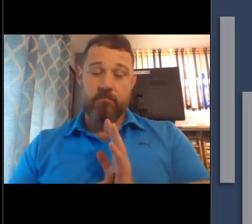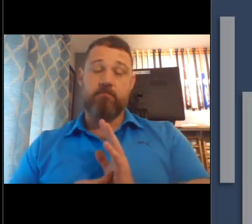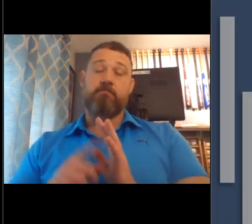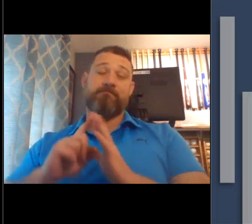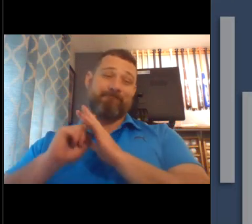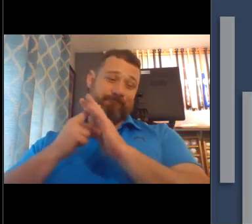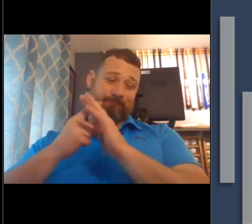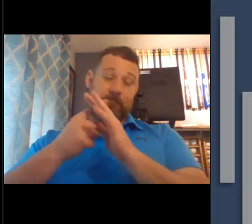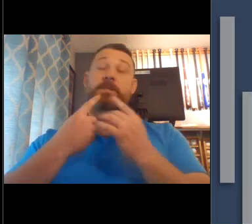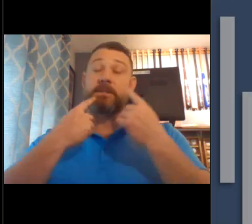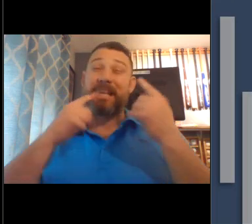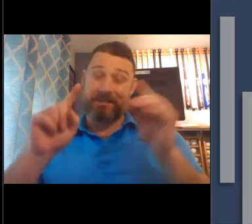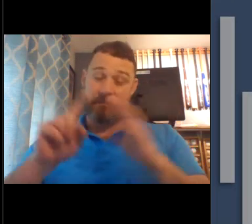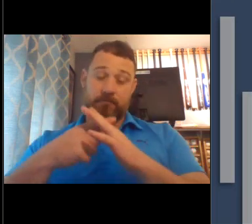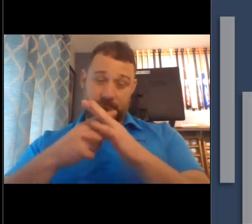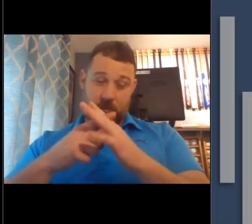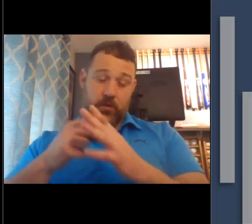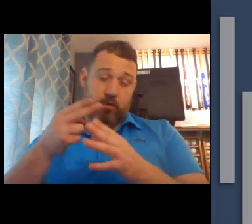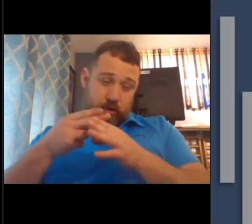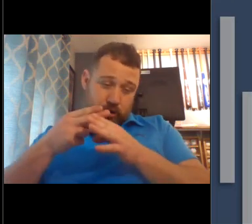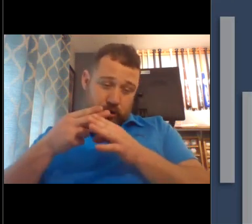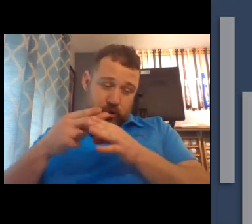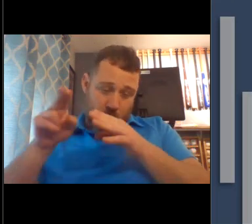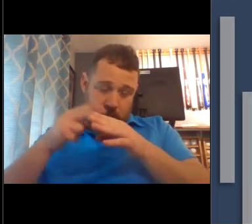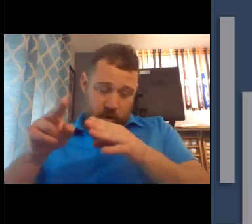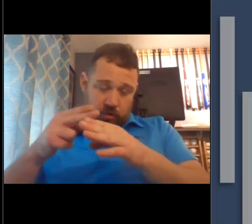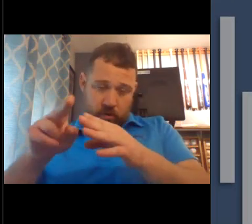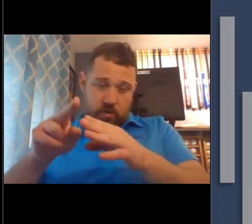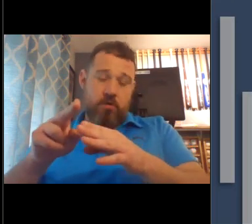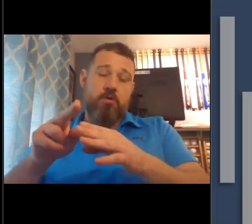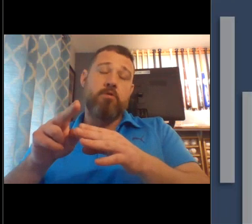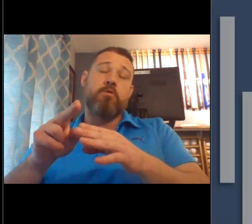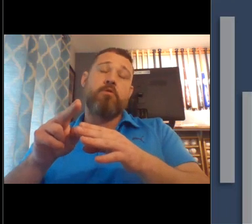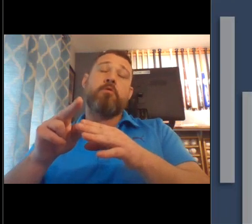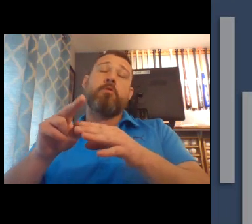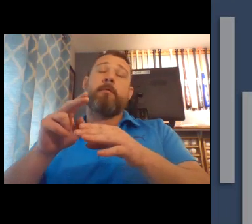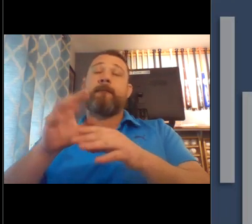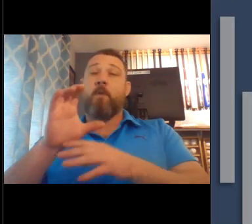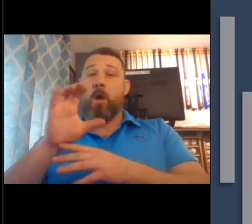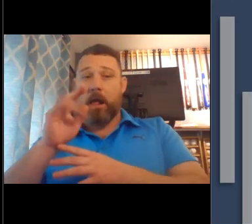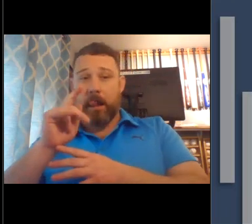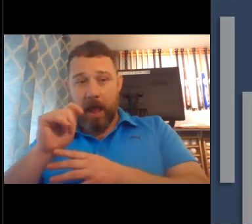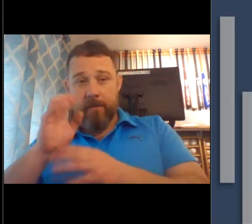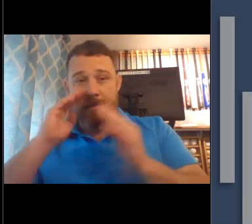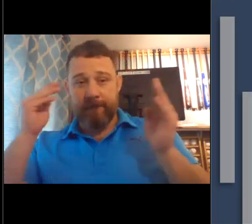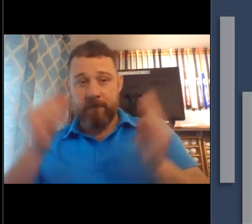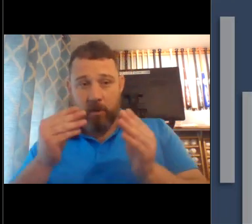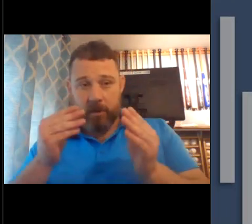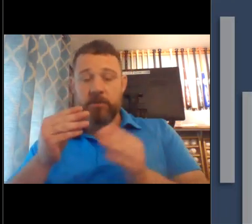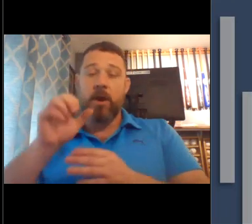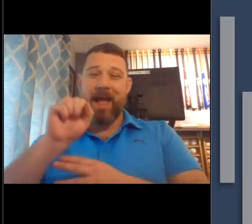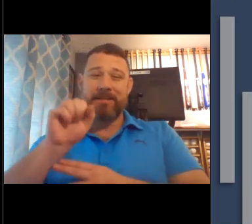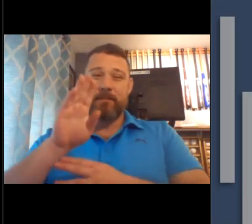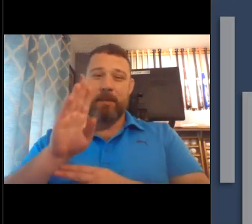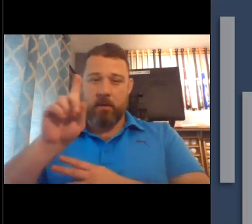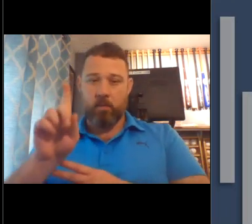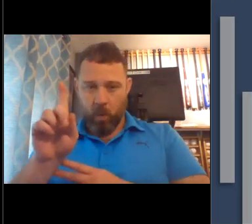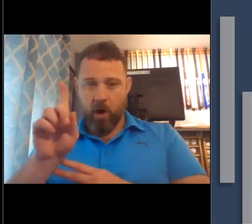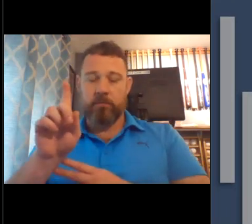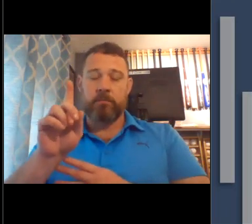successfully implemented all of the short-term CAPTI strategies, including climate-focused updates on our SB1 competitive program